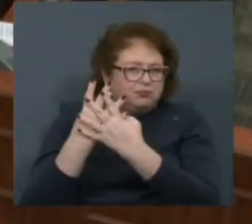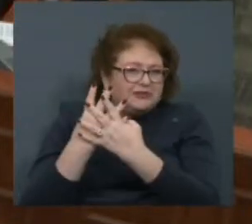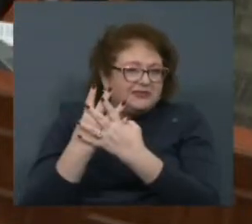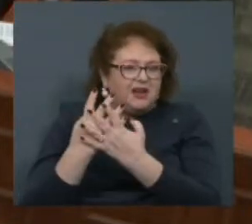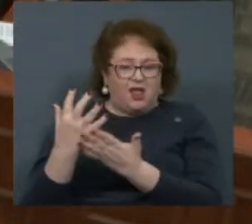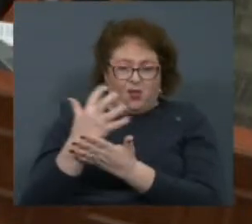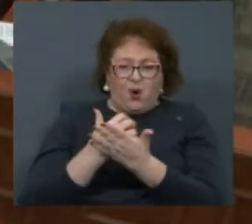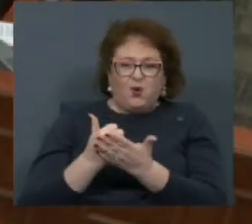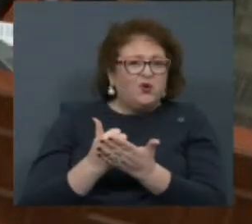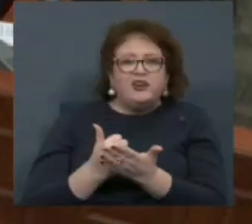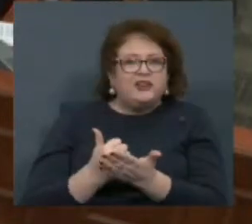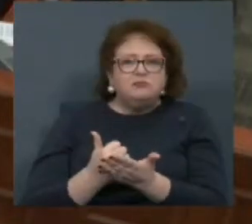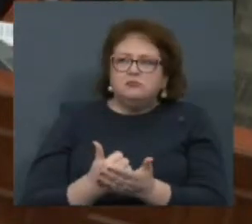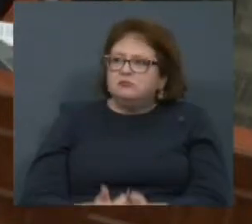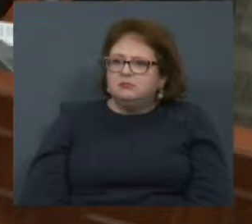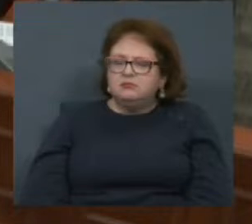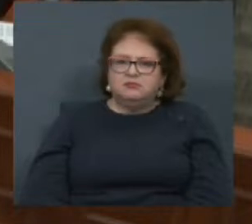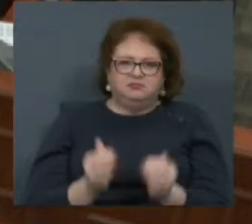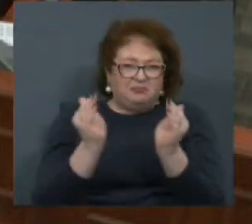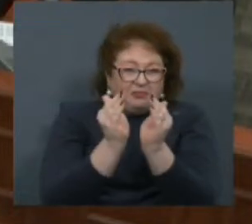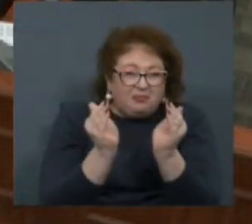think. Right?